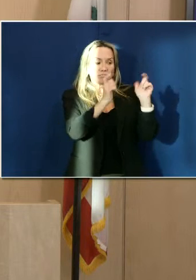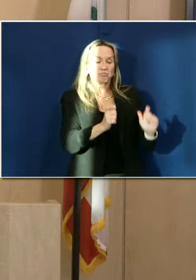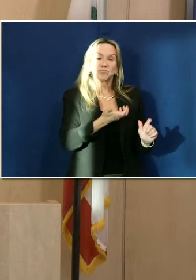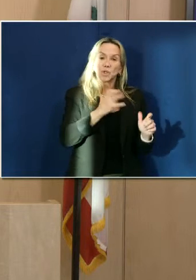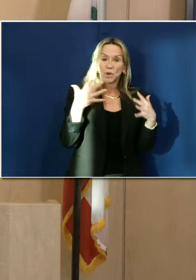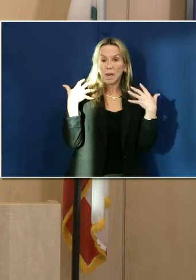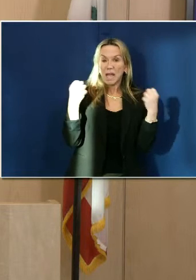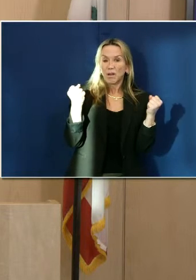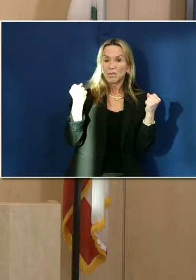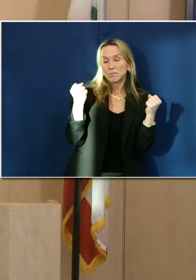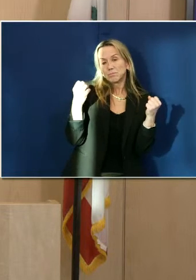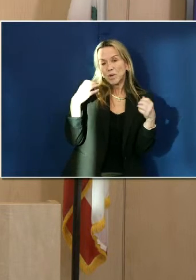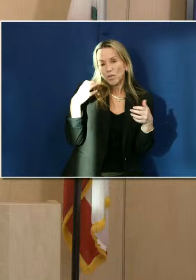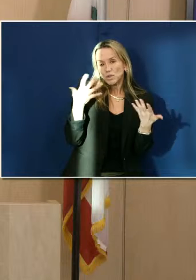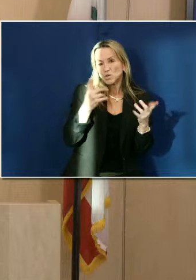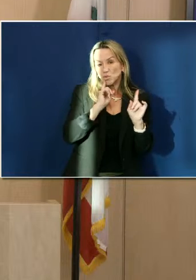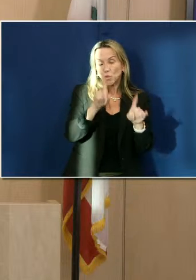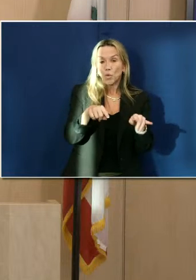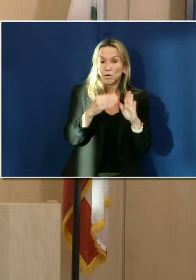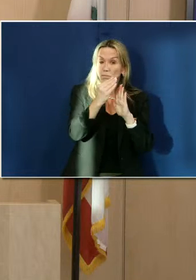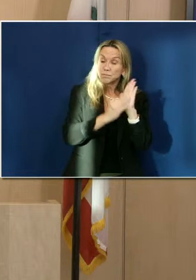and